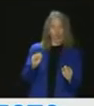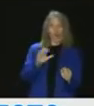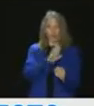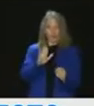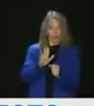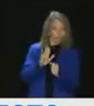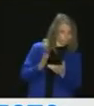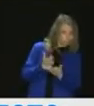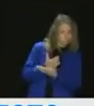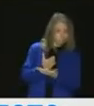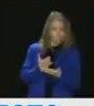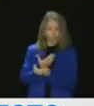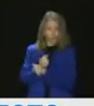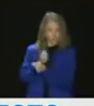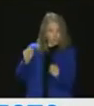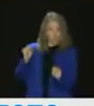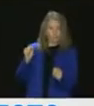cannot continue.